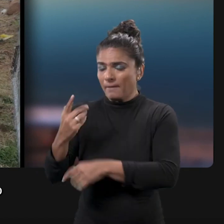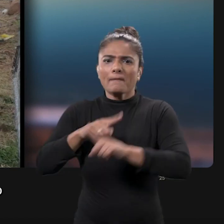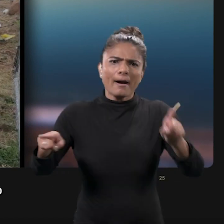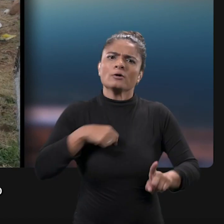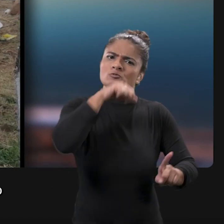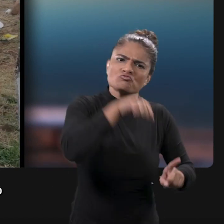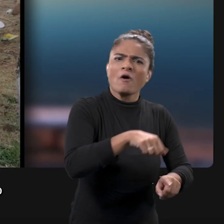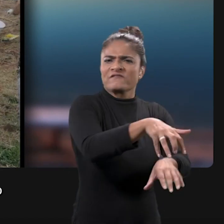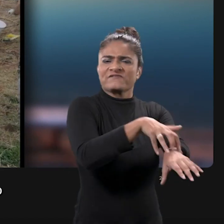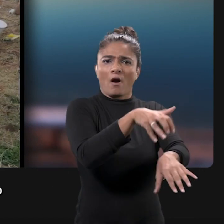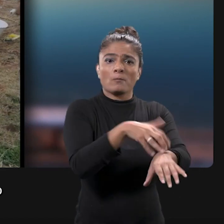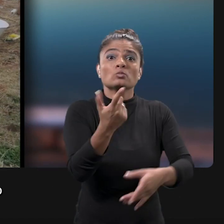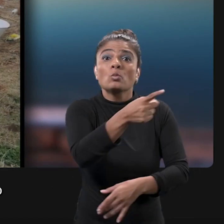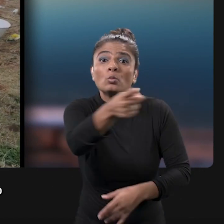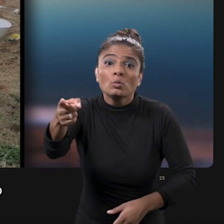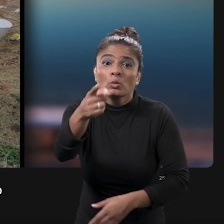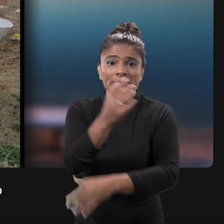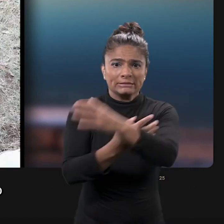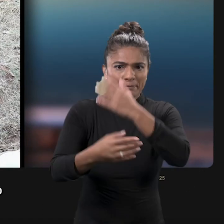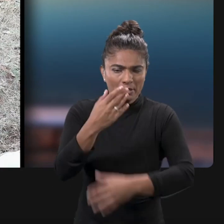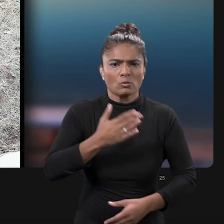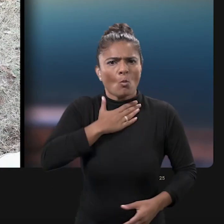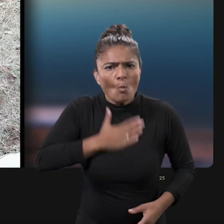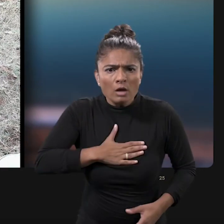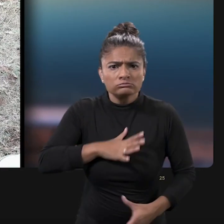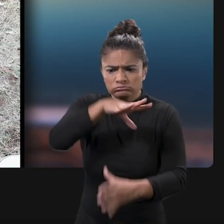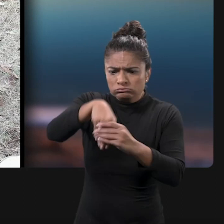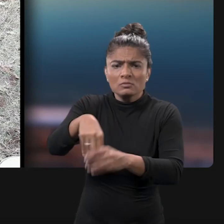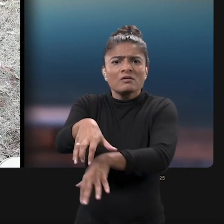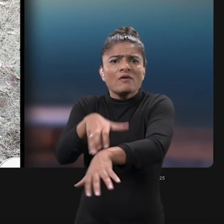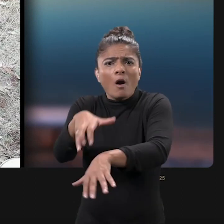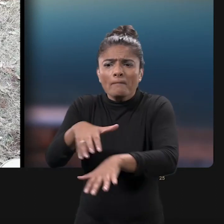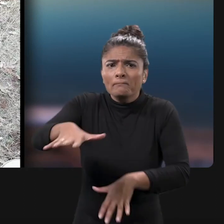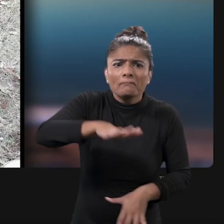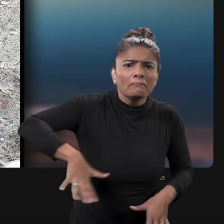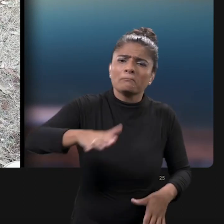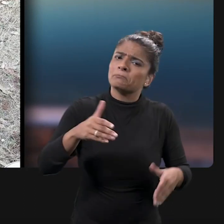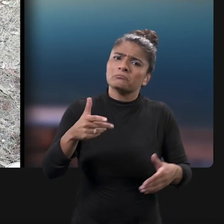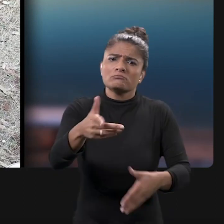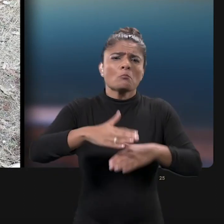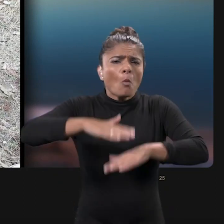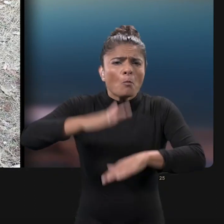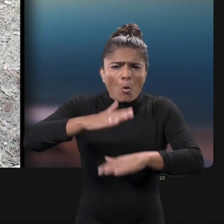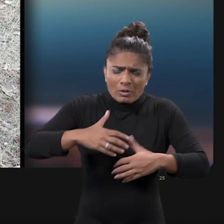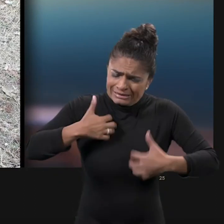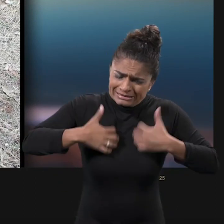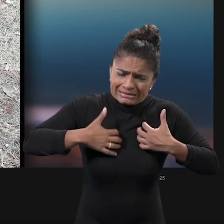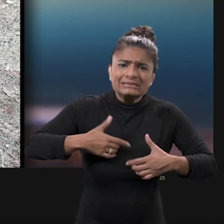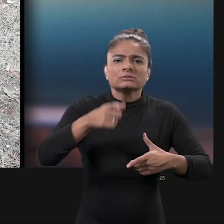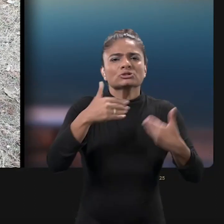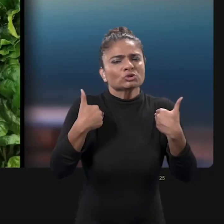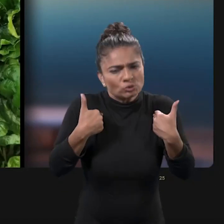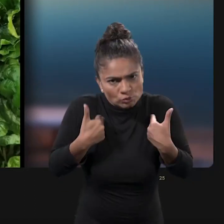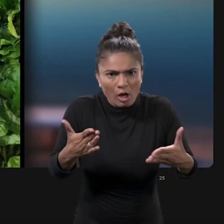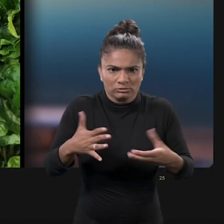with, those who have a disability and they want to get into the agricultural space, more than anything, from my experiences, start